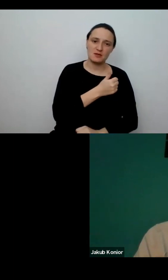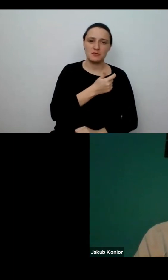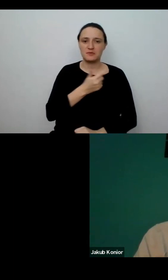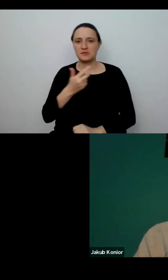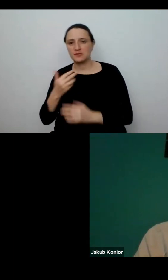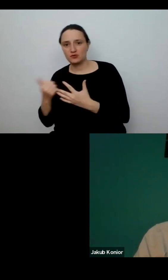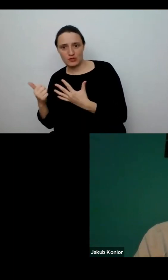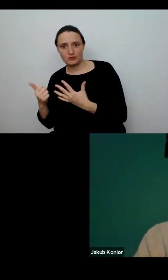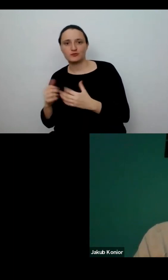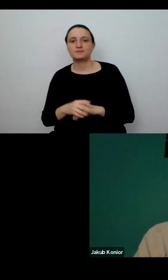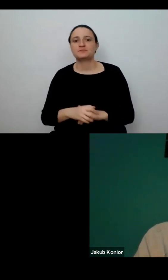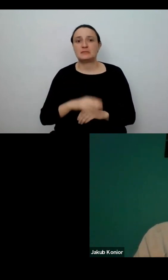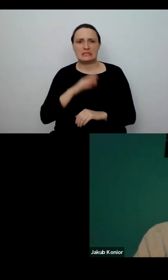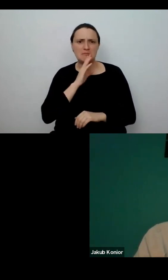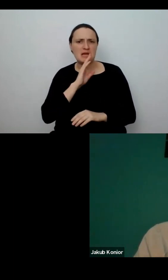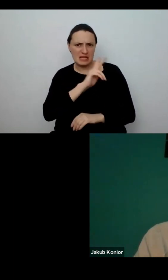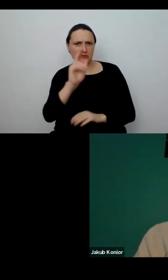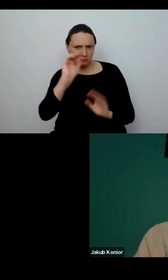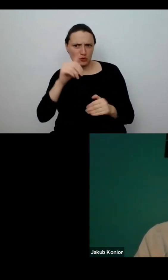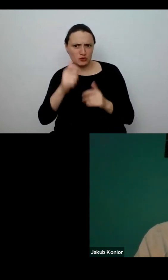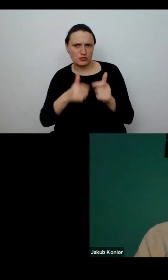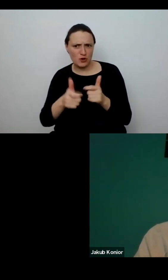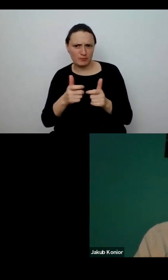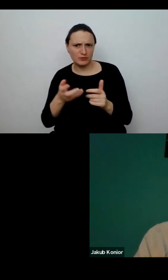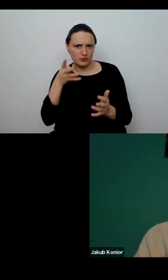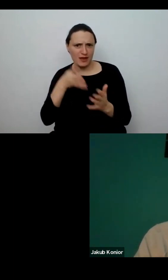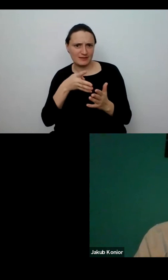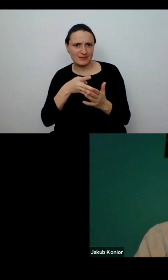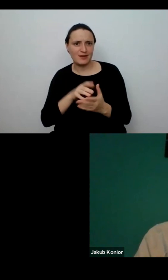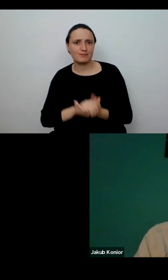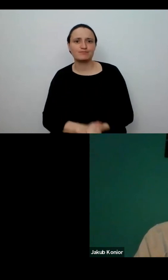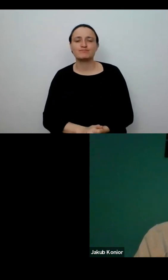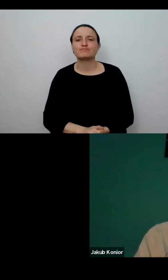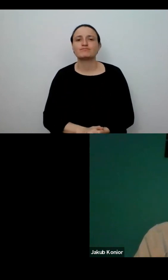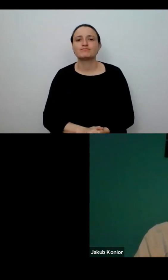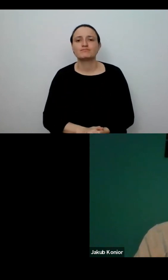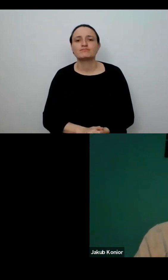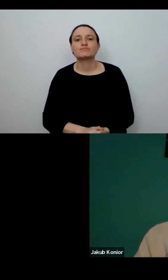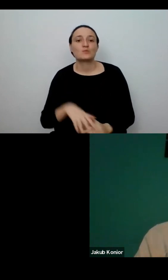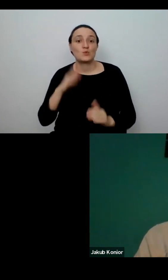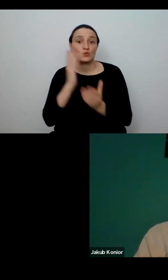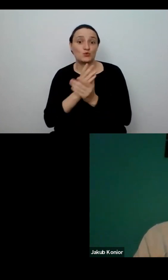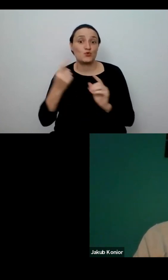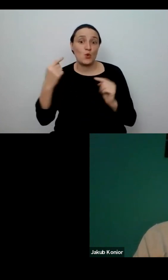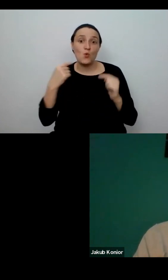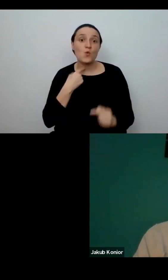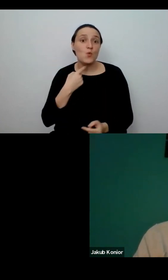Yeah, we have some votes. Thank you very much for your ratings.